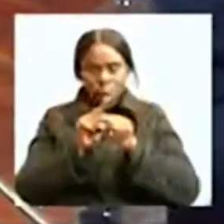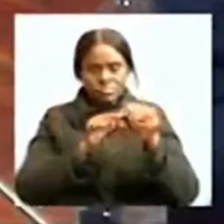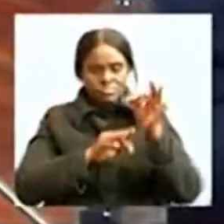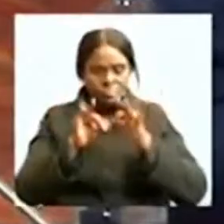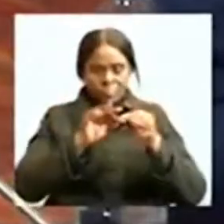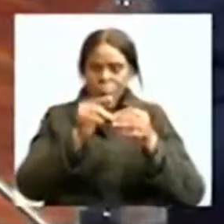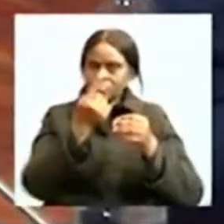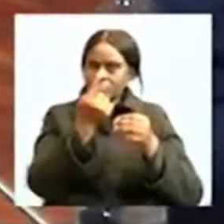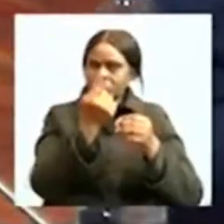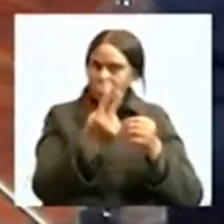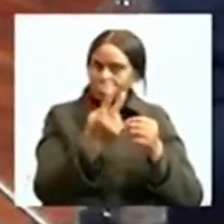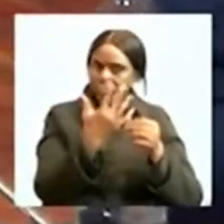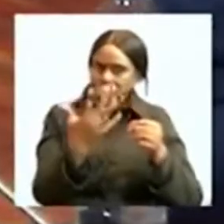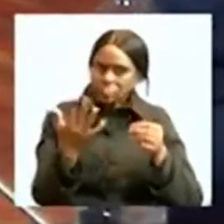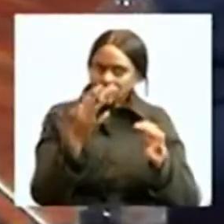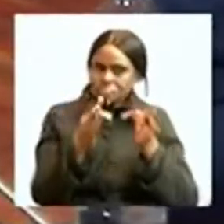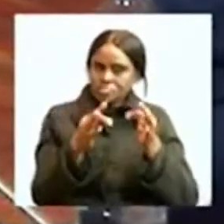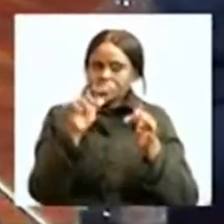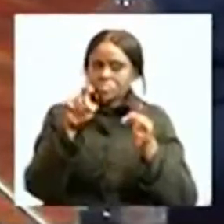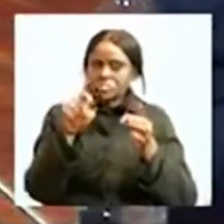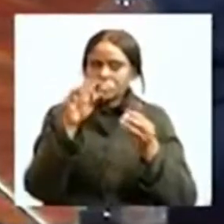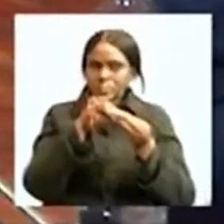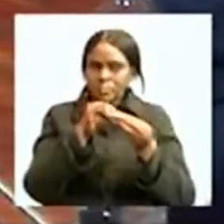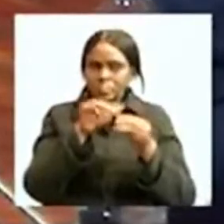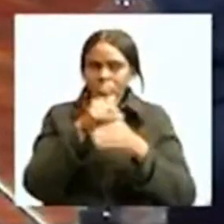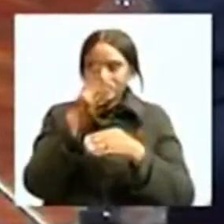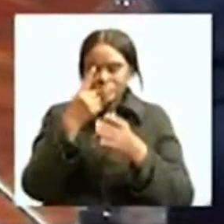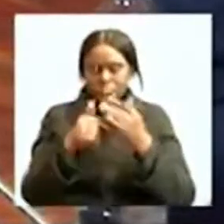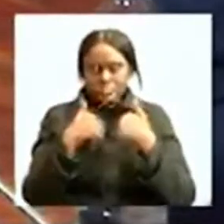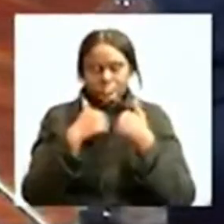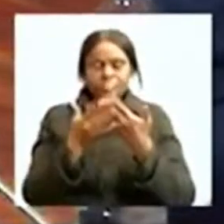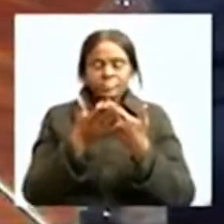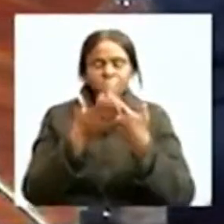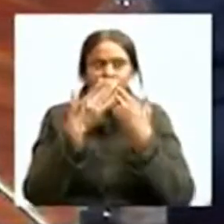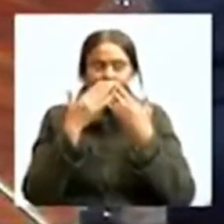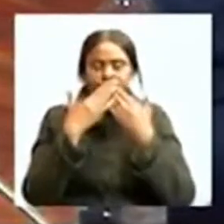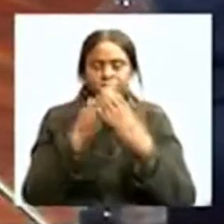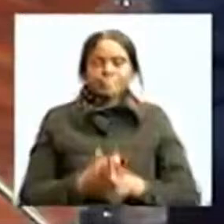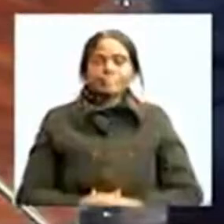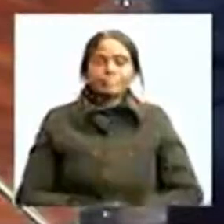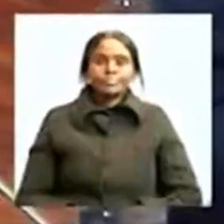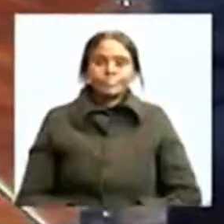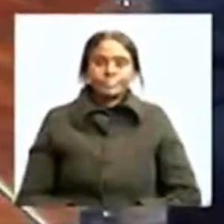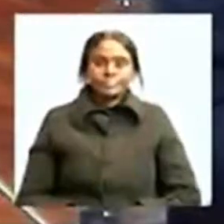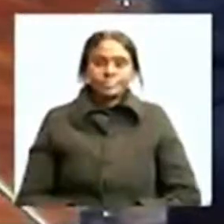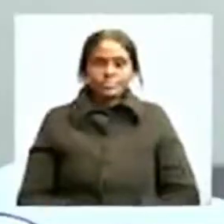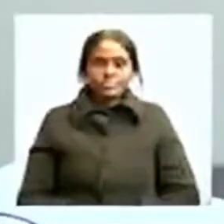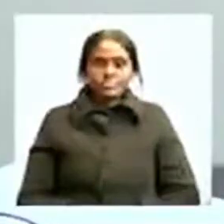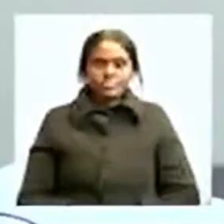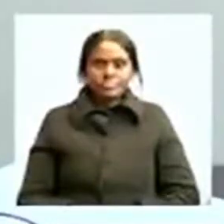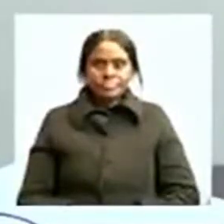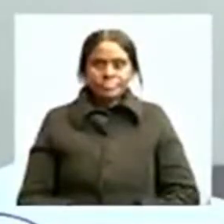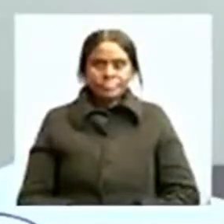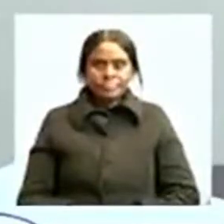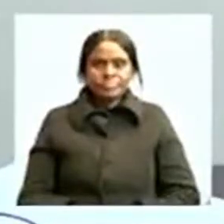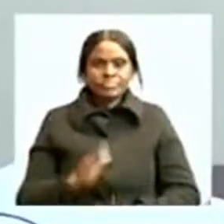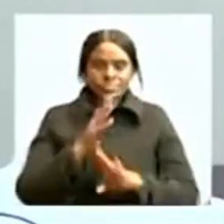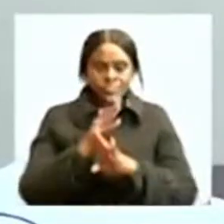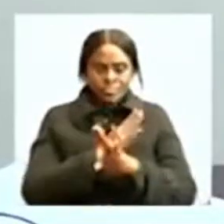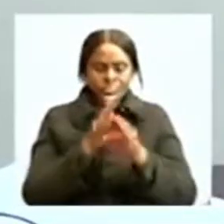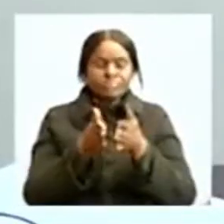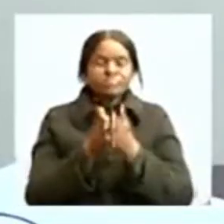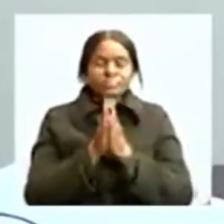highlight one or two things if need be, outside of what has been presented. Thank you. Thank you, PS. But before we ask